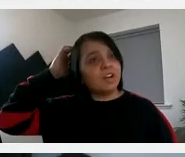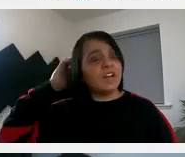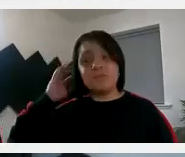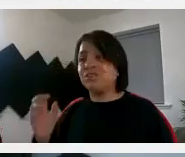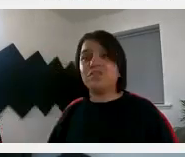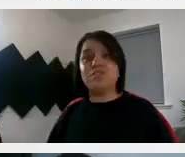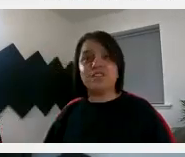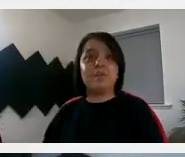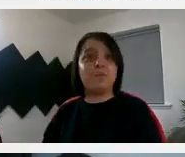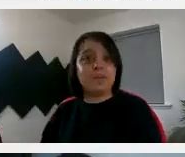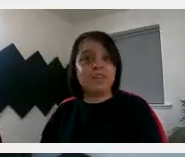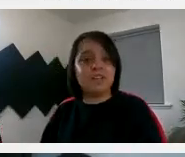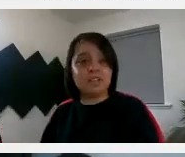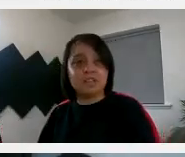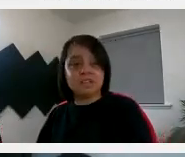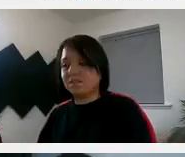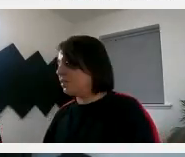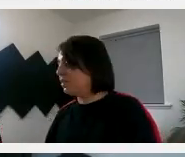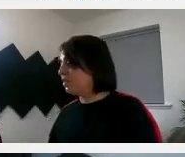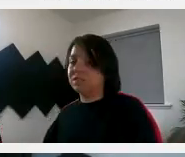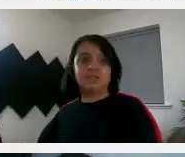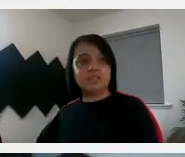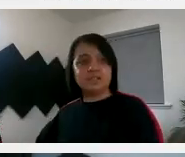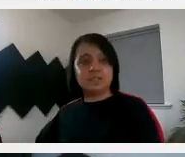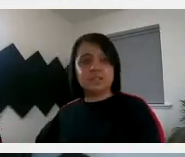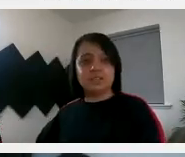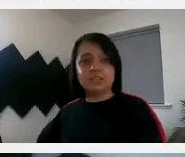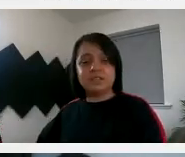kind of languages do you think there might be?